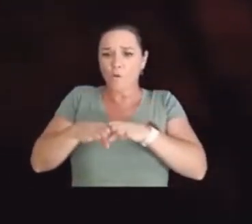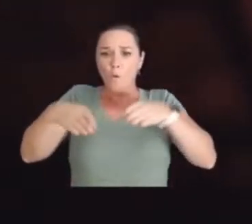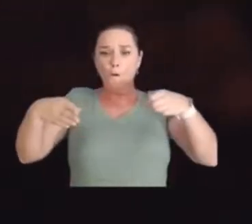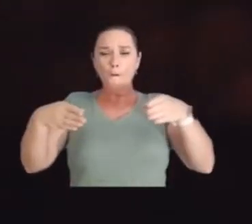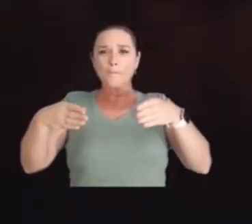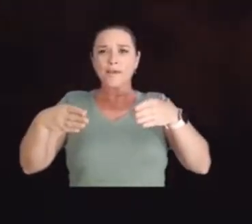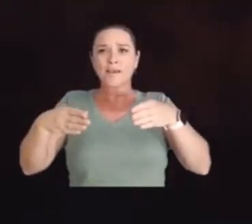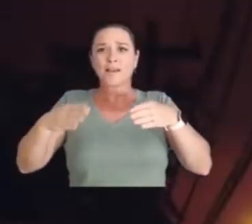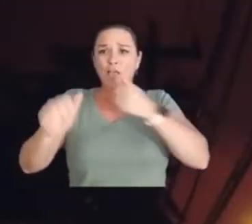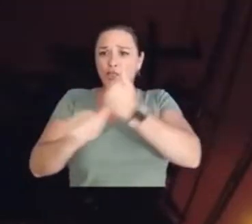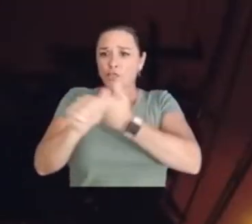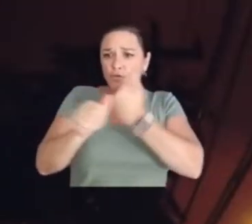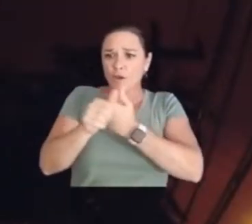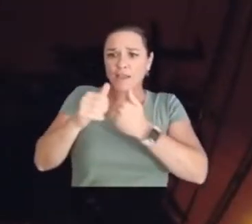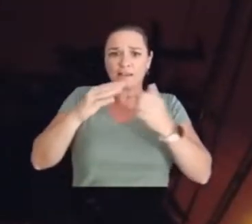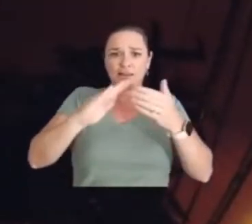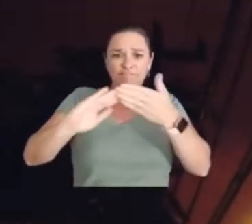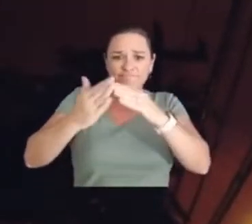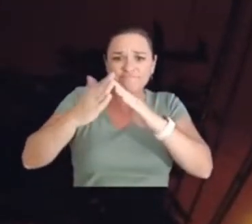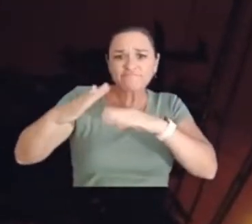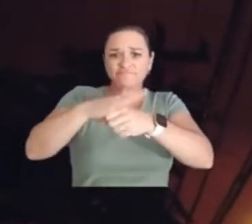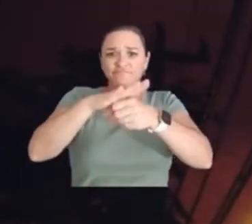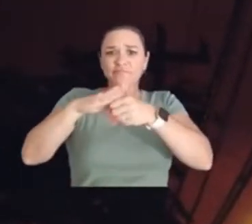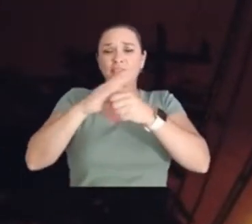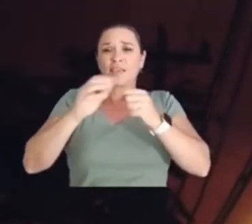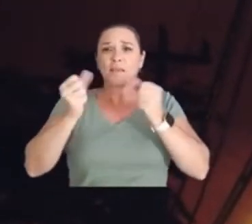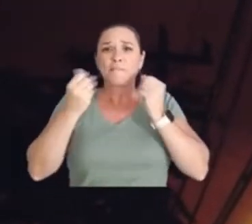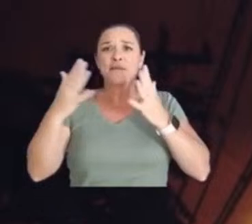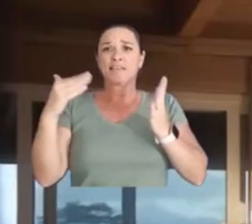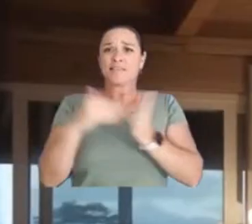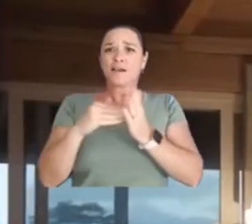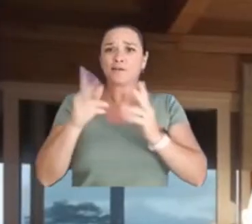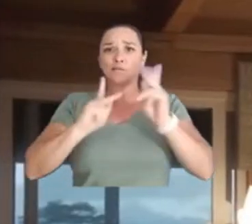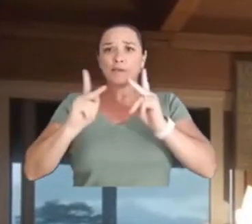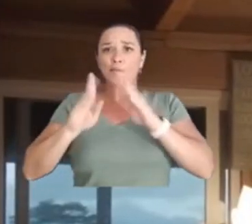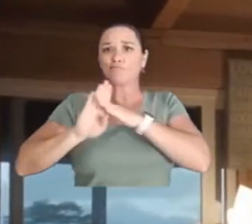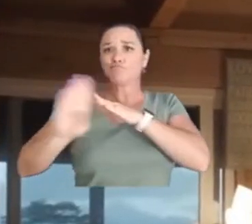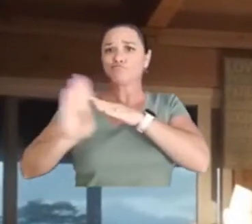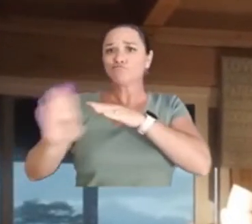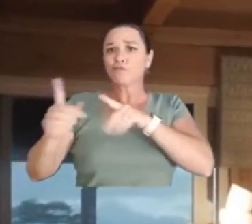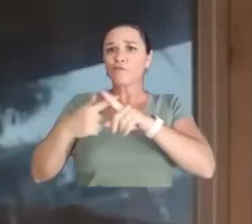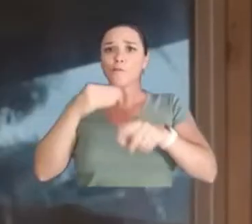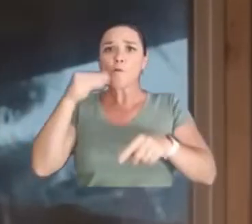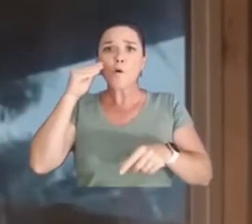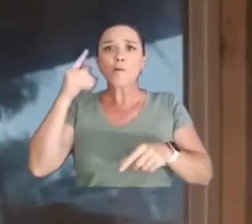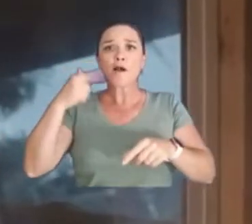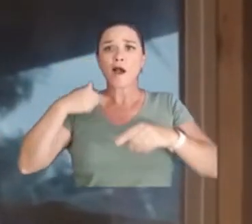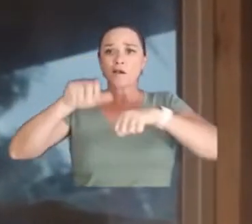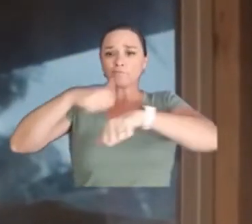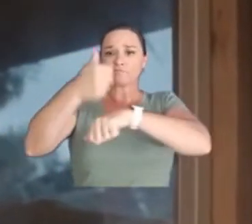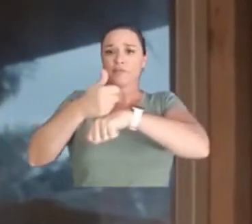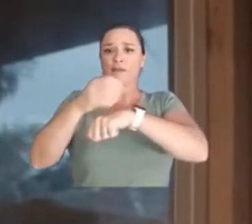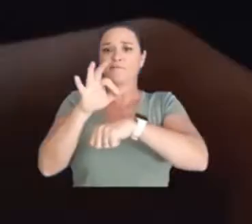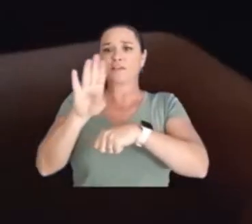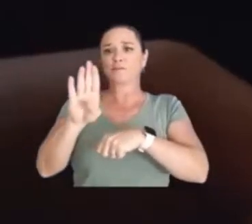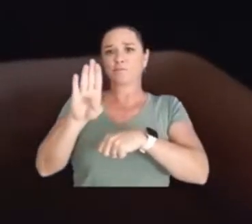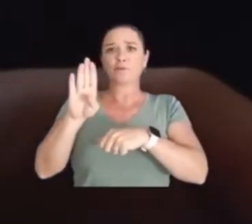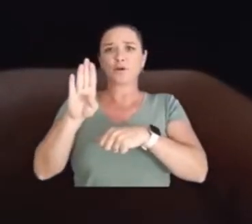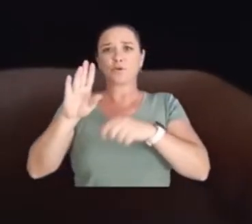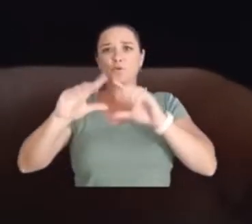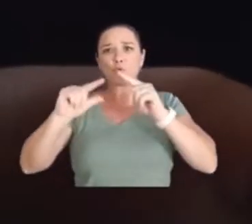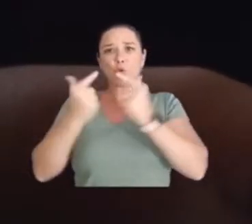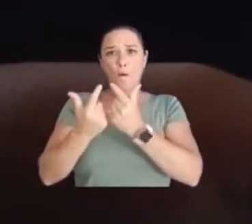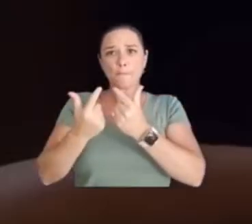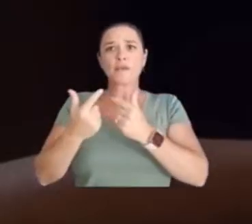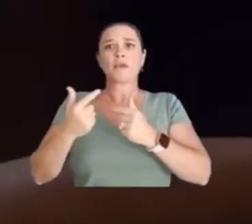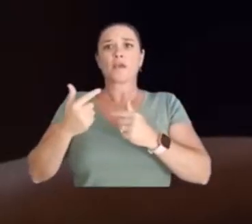neighborhood. Thousands of people are evacuated from their homes. I started the Hawaii Tracker Facebook group to help people understand what's going on and